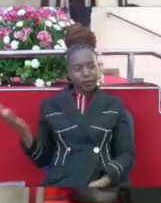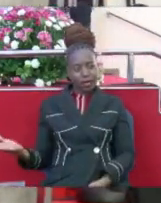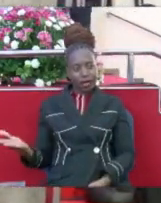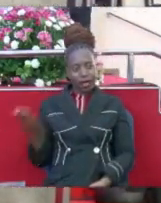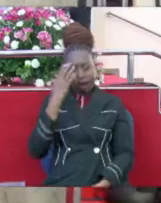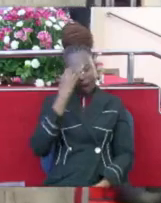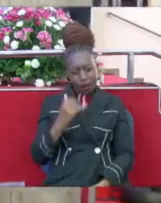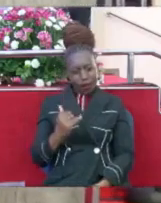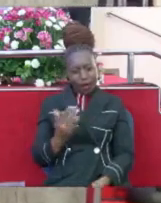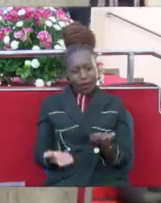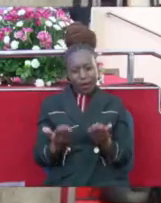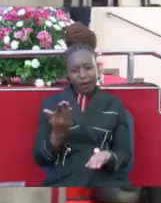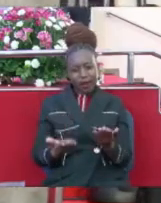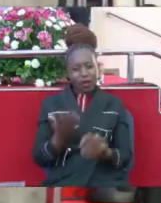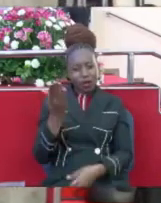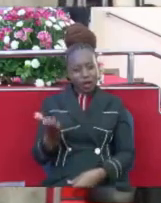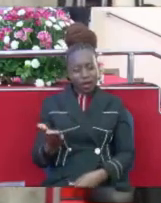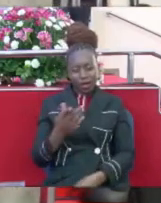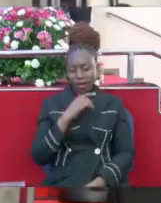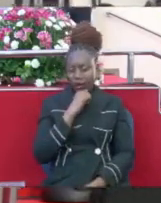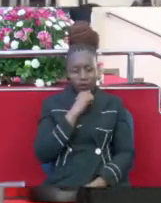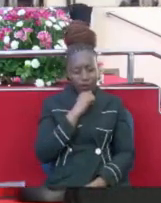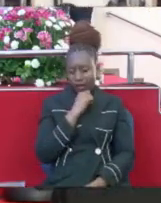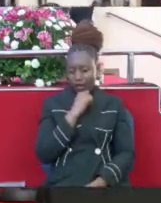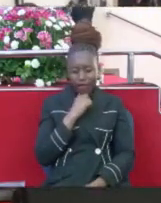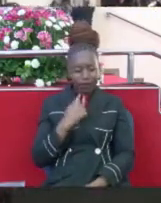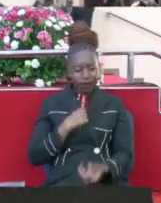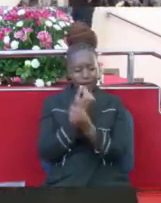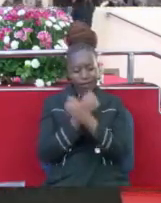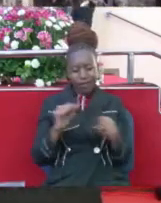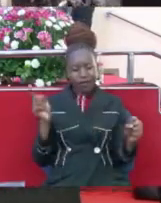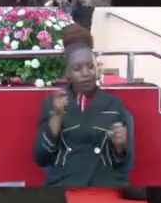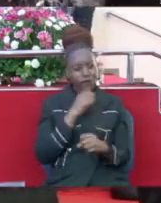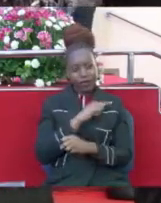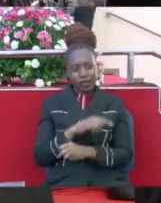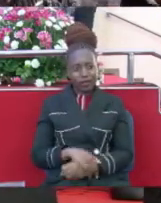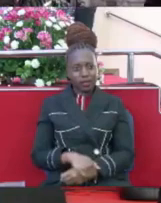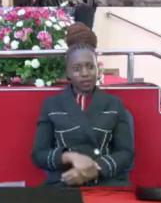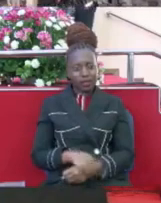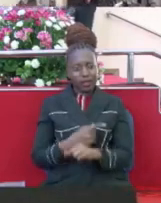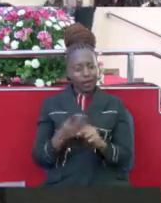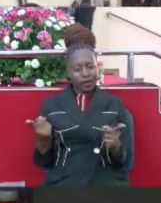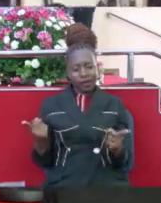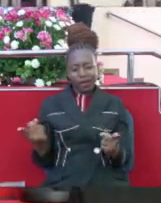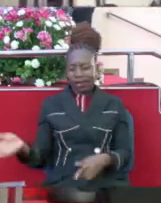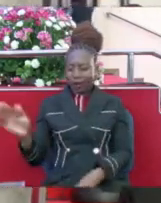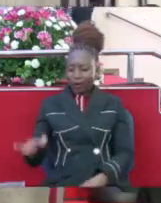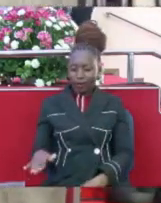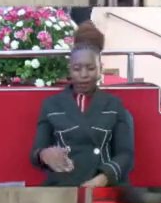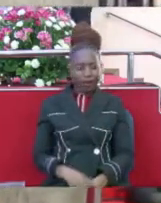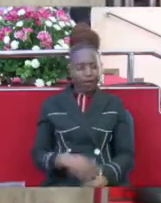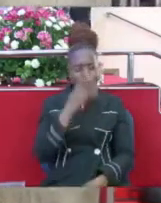Because you could be there and you're wondering, you were born again. Kwa sababu unaweza kuwa pale na unashangaa umeokoka kweli. But you went back because of